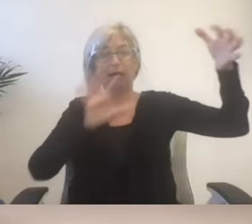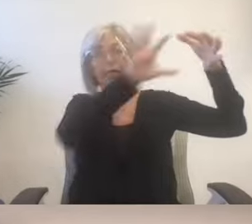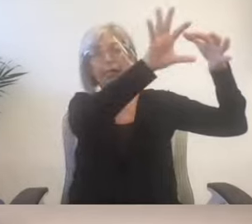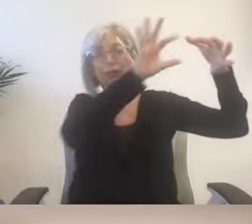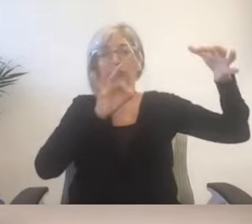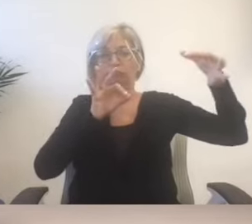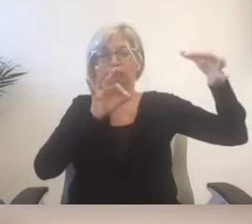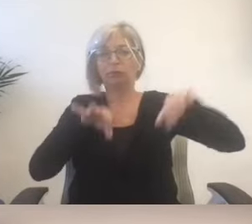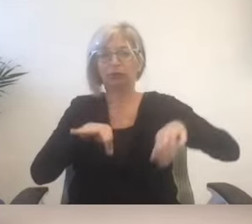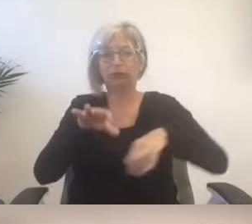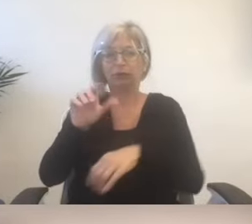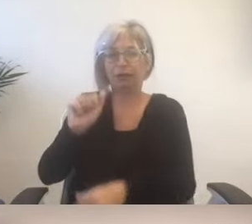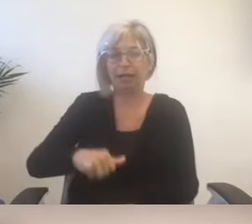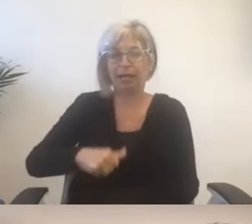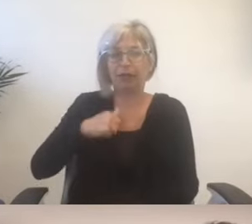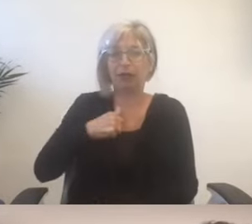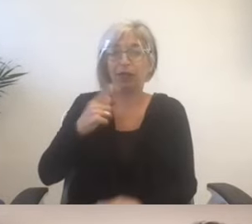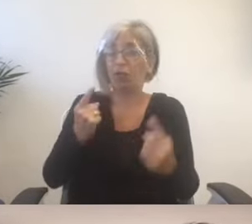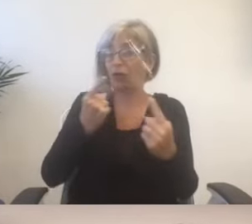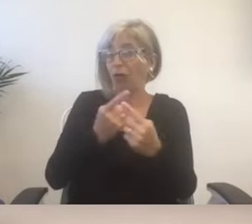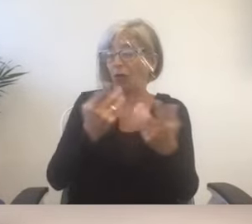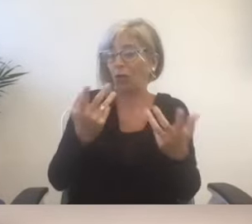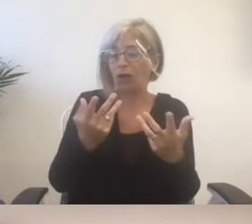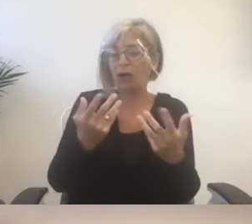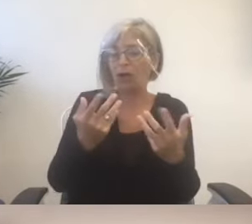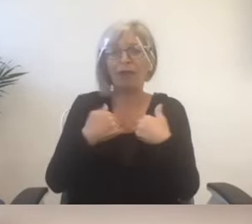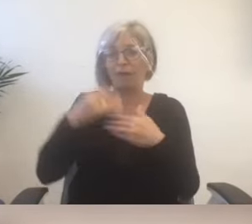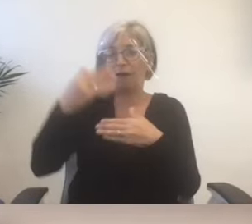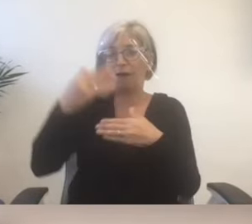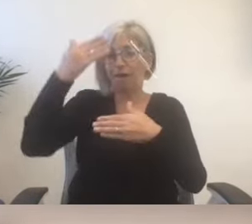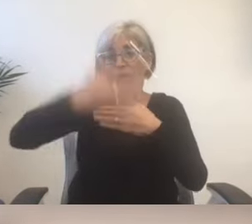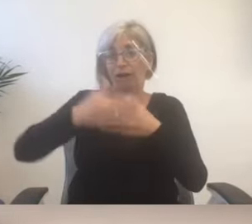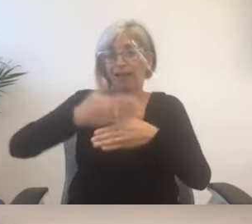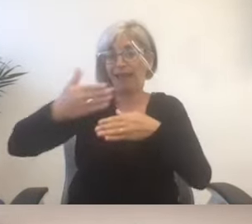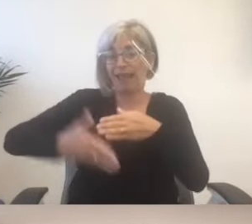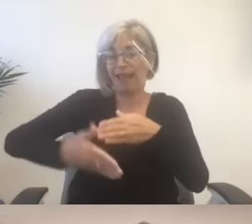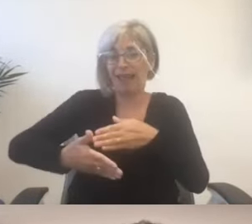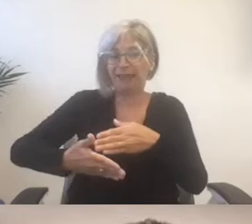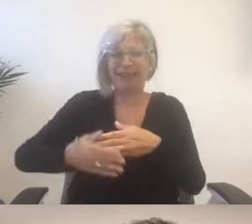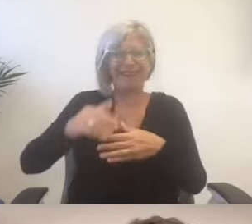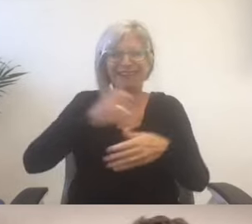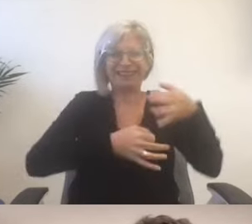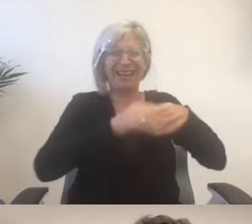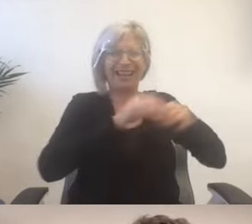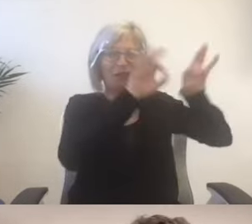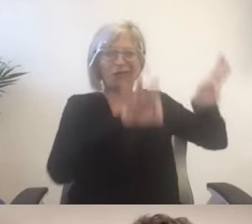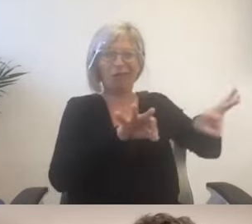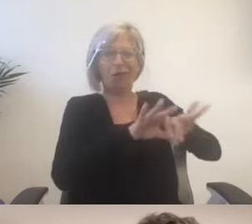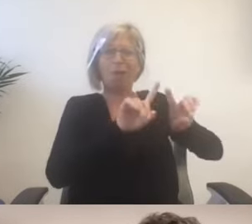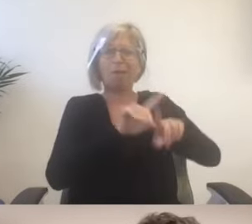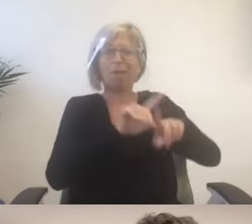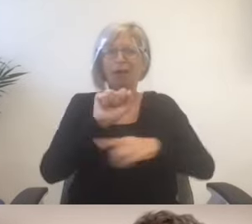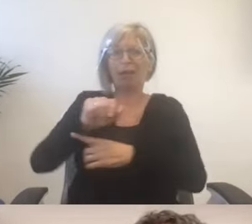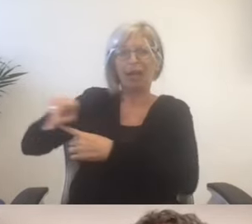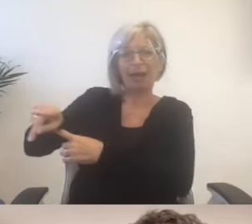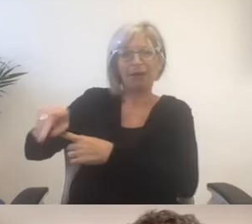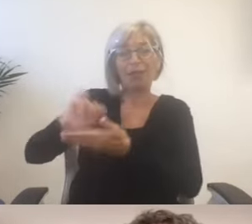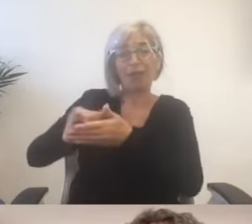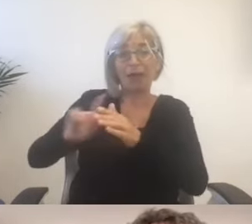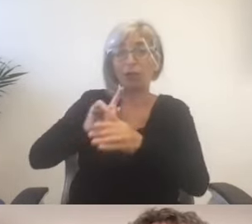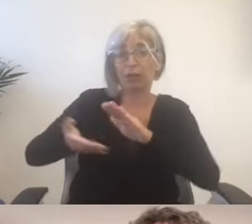address. And like I said, the goal of this really is to be having a front end not be this form, but essentially an application that really